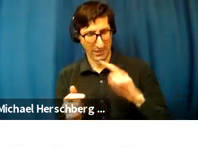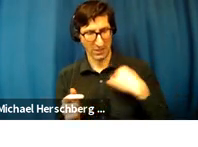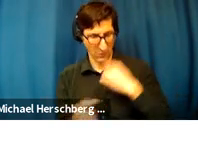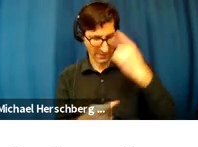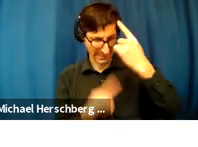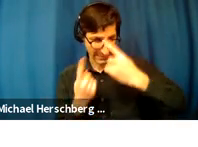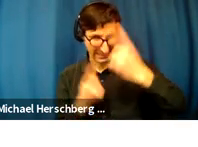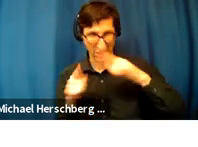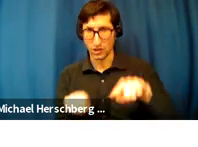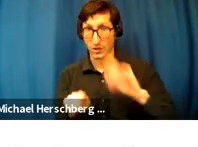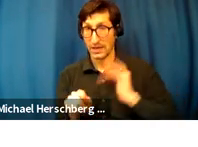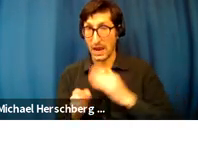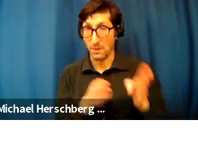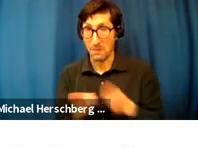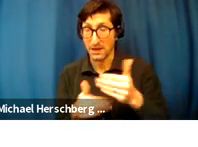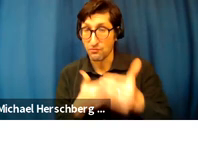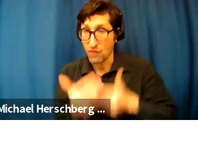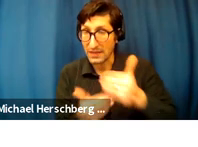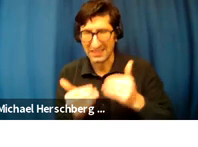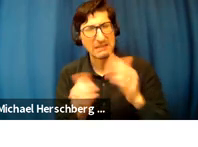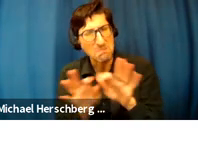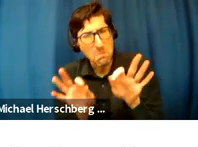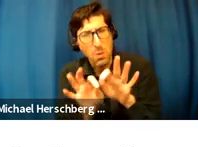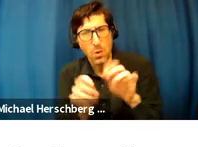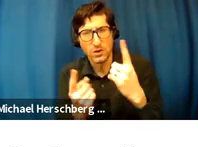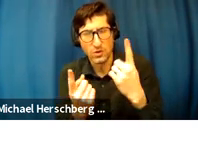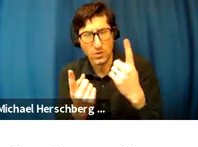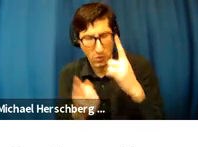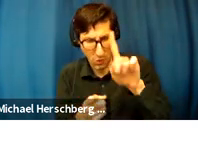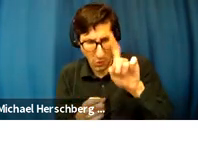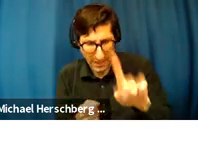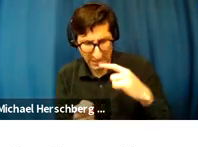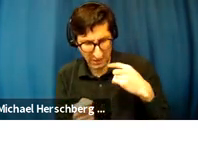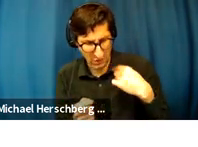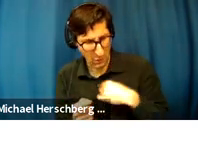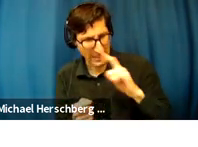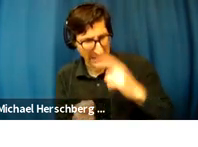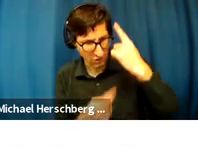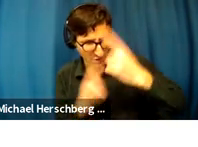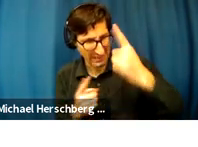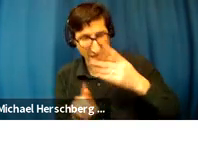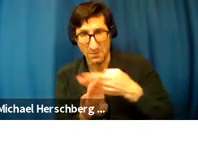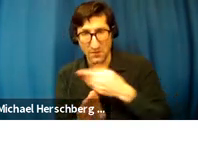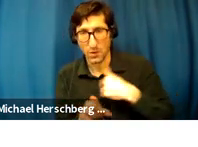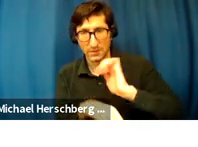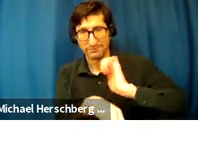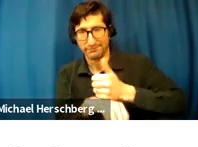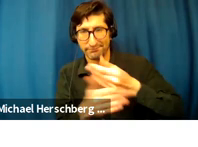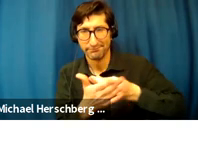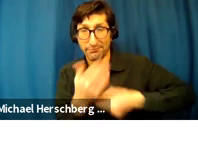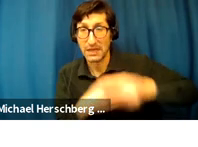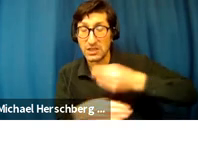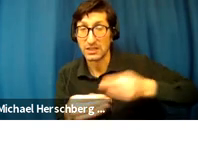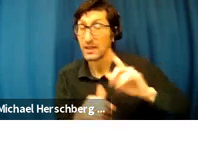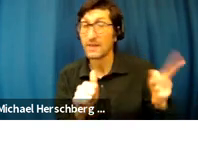the planning process, these critical questions that needed to inform the budget work when we began it back in October. The first focus